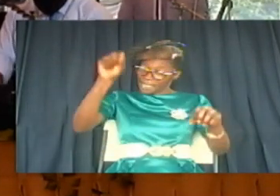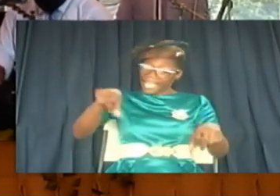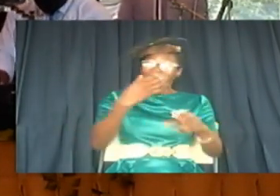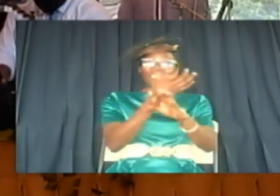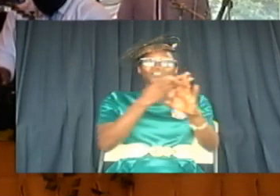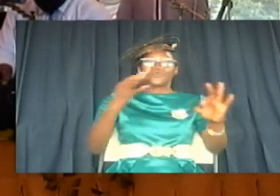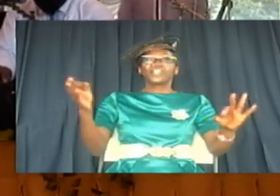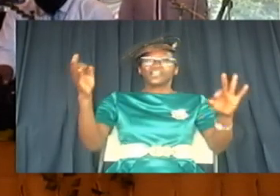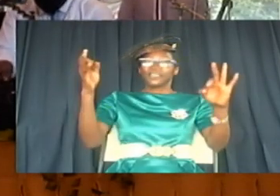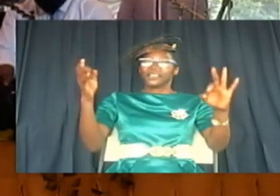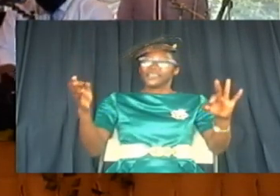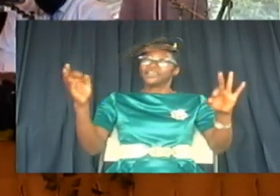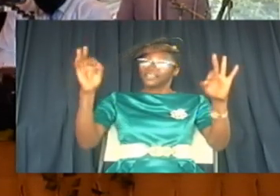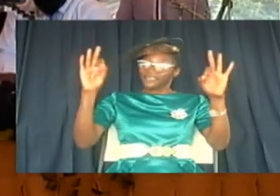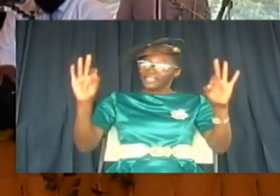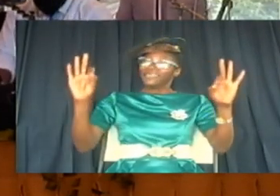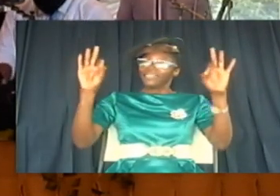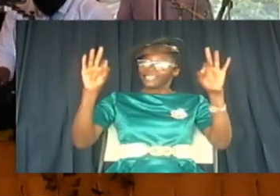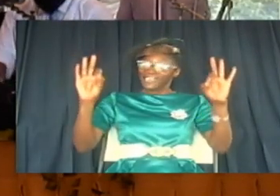free as free